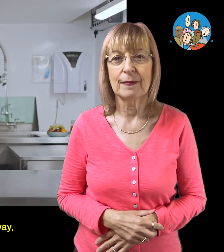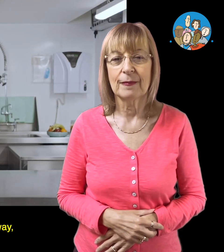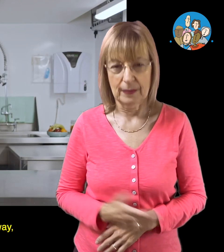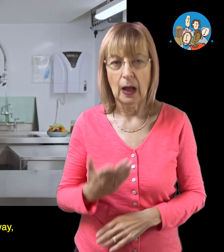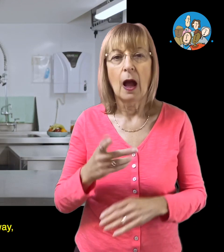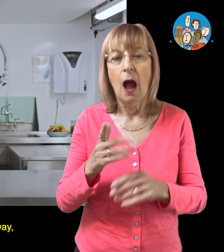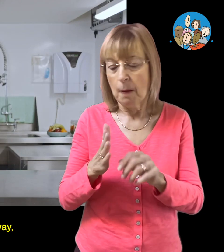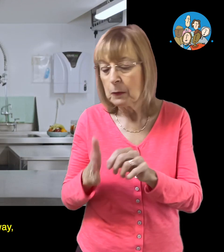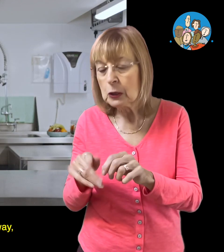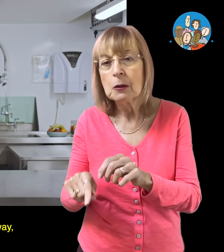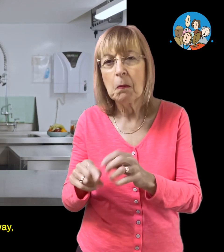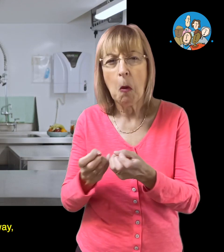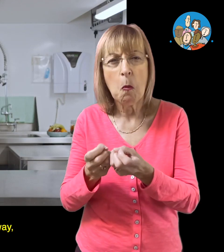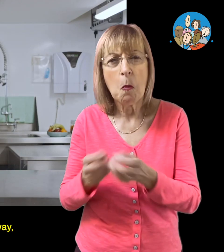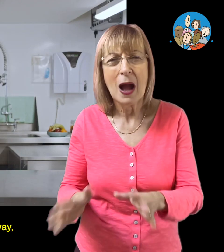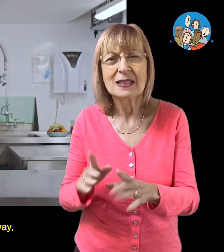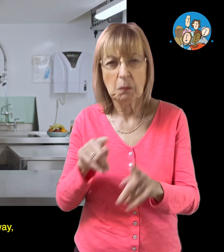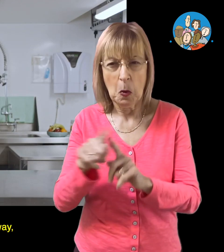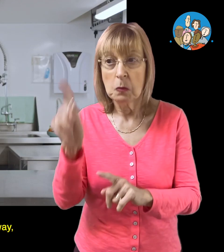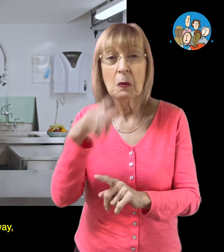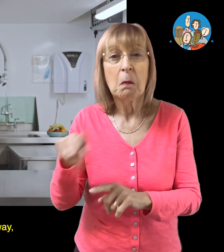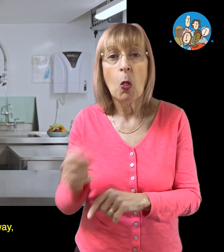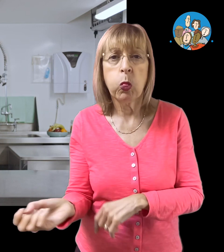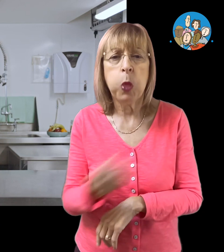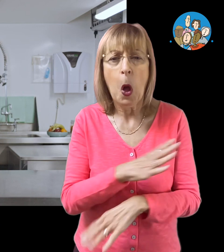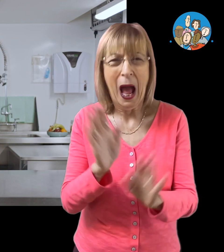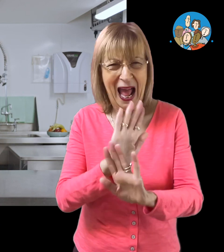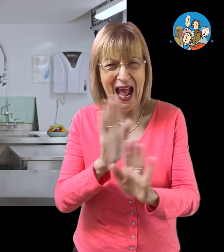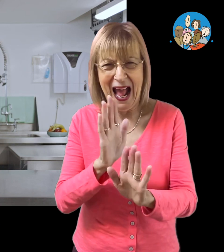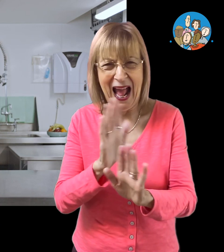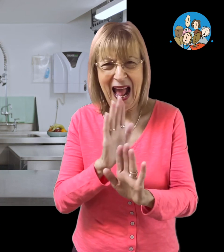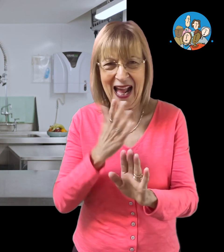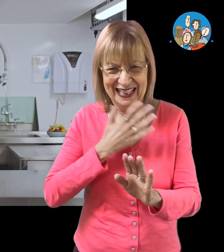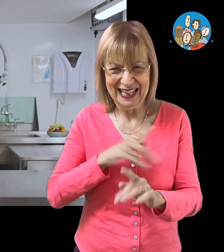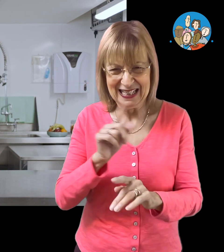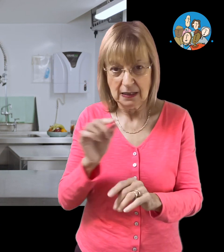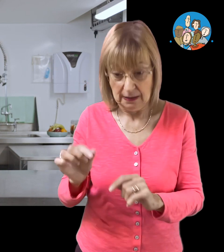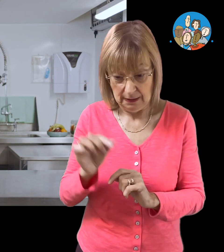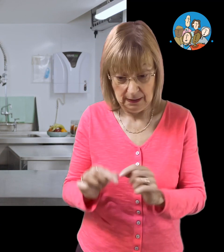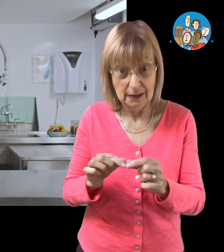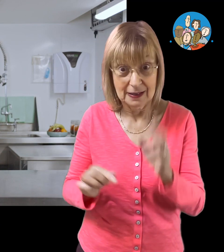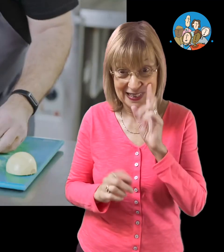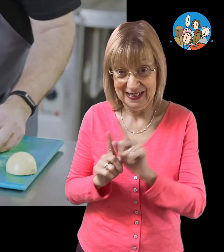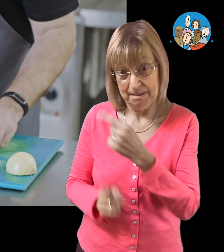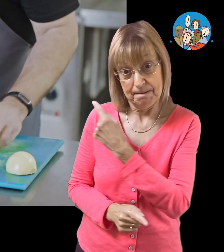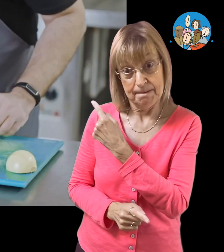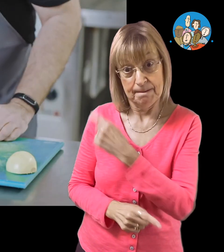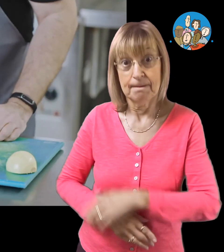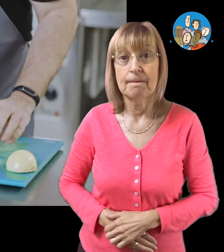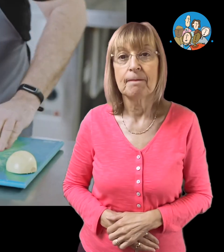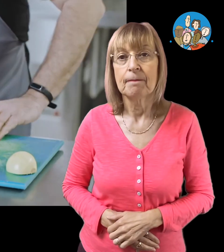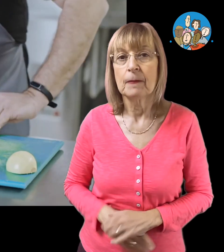Now, the end bit we don't waste. Most people get to that and throw it away. But what I do is I just tilt it down from the cut